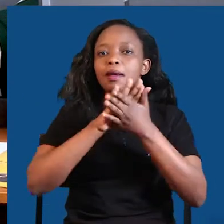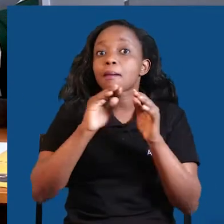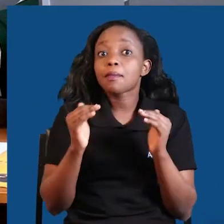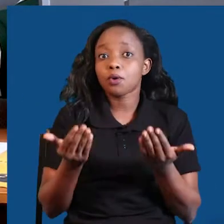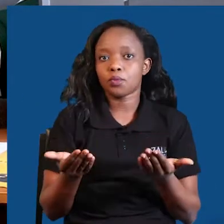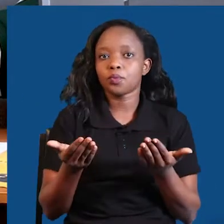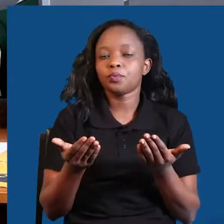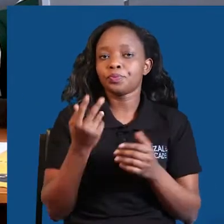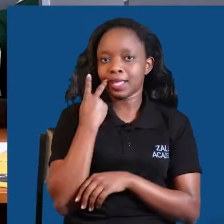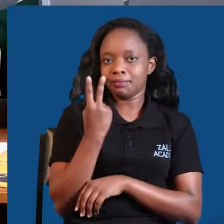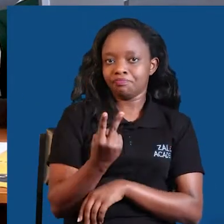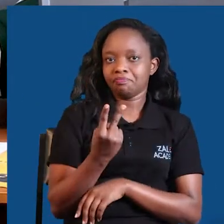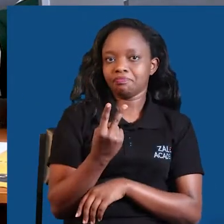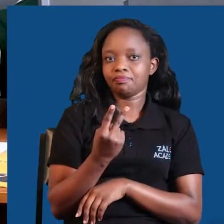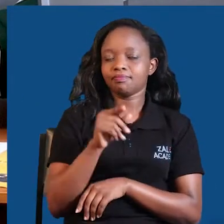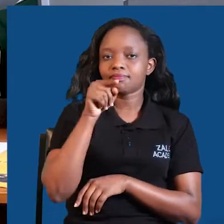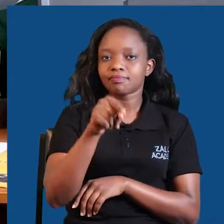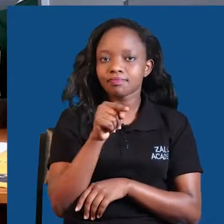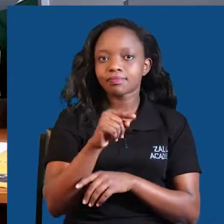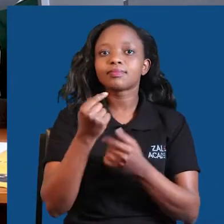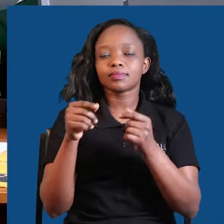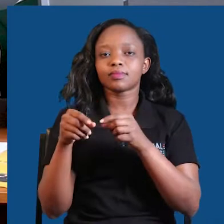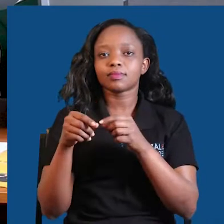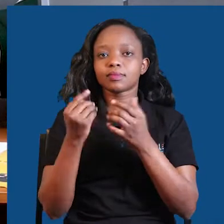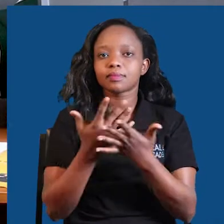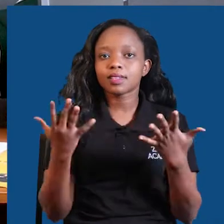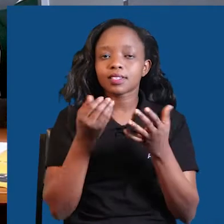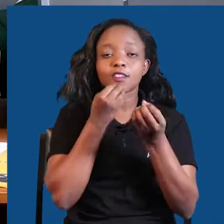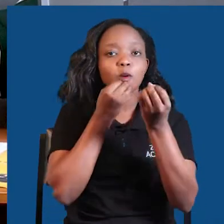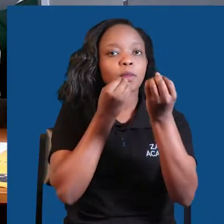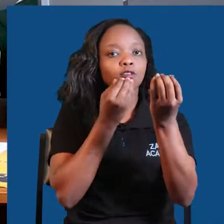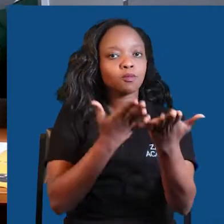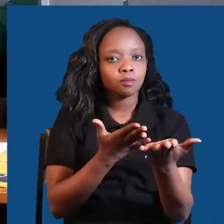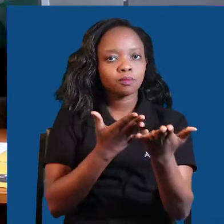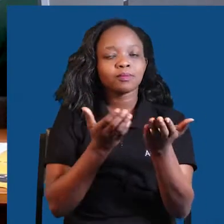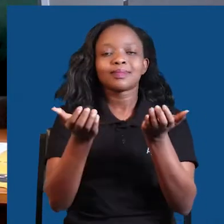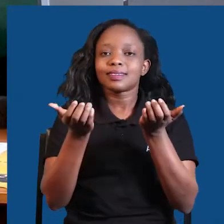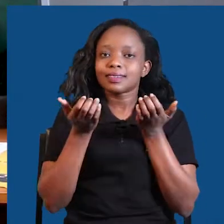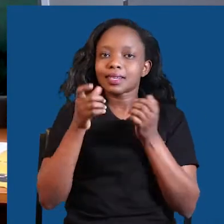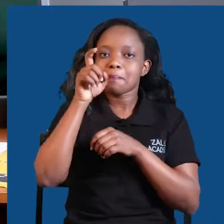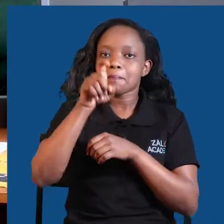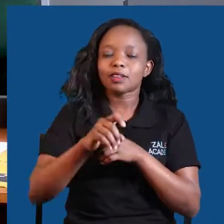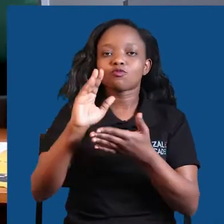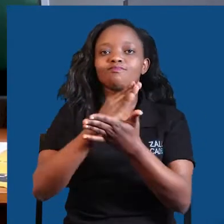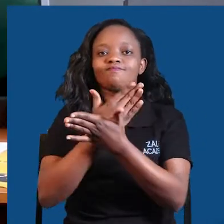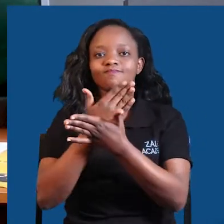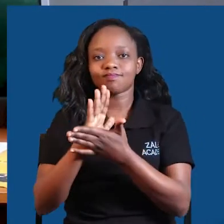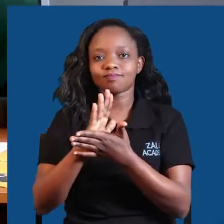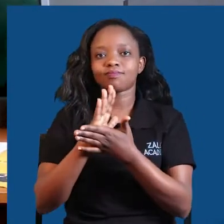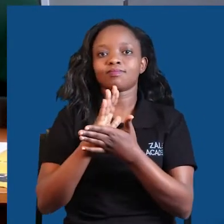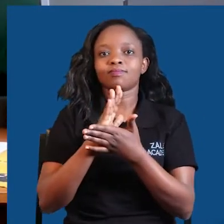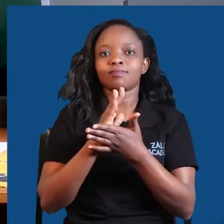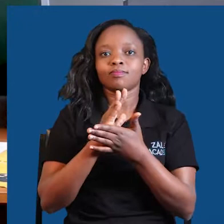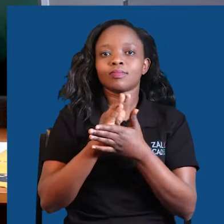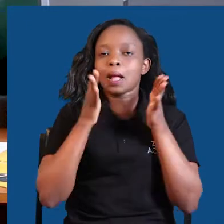be? You see? These are the kind of information that needs to be extracted. These